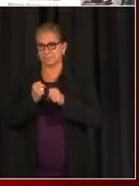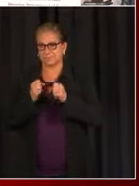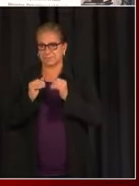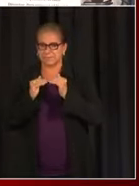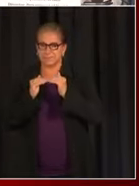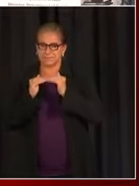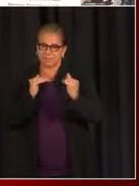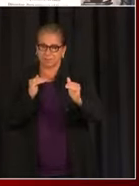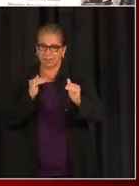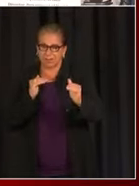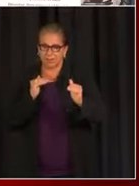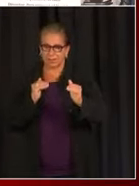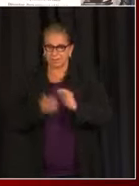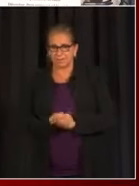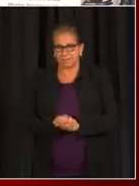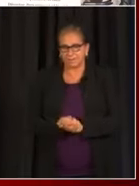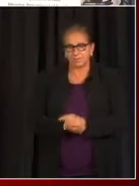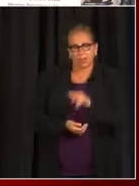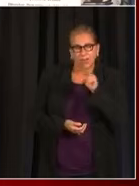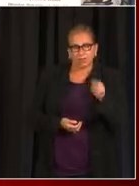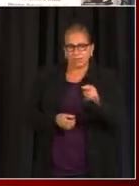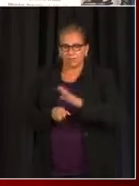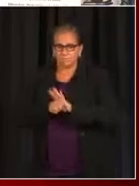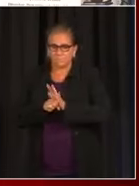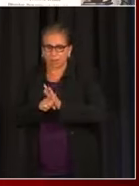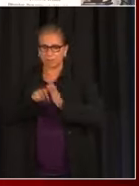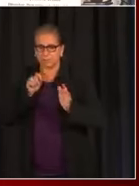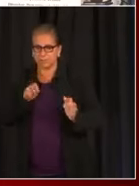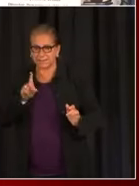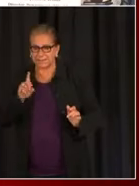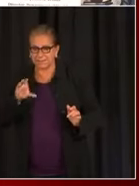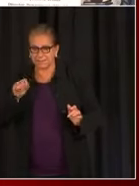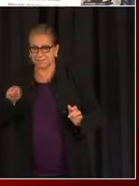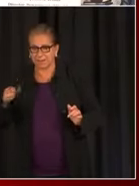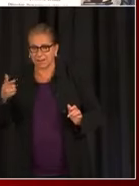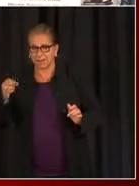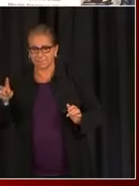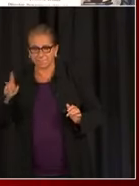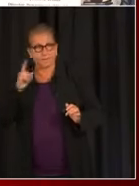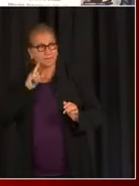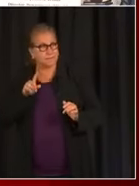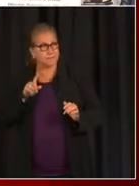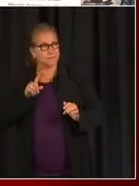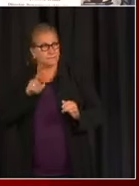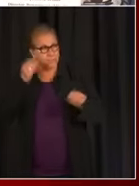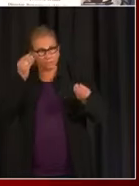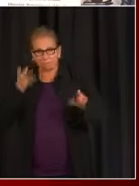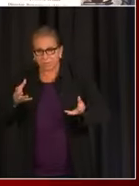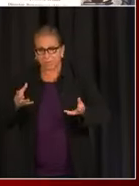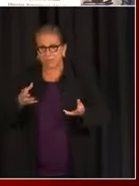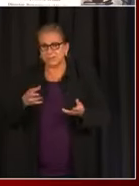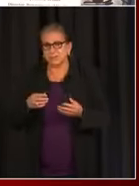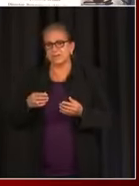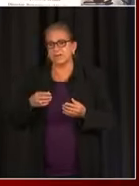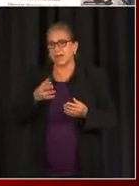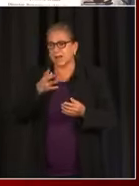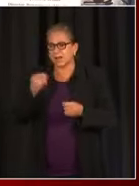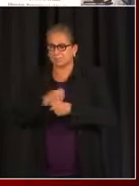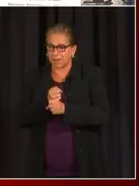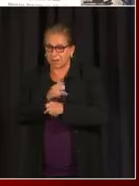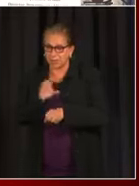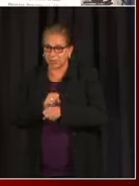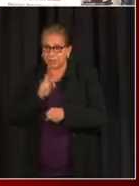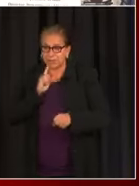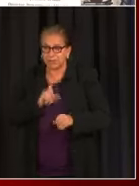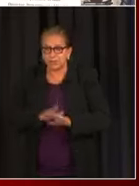the vaccinate.dc.gov portal for families to be able to schedule appointments for their children who are the